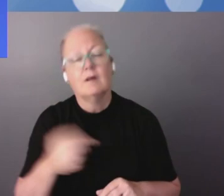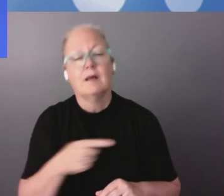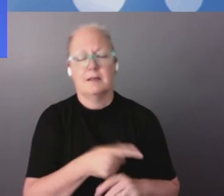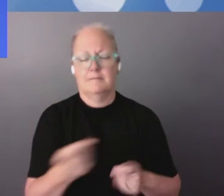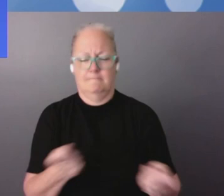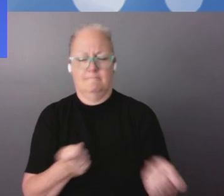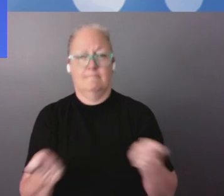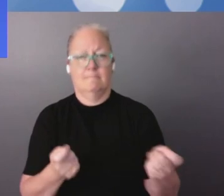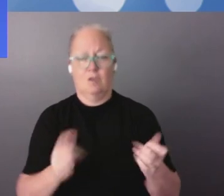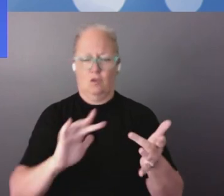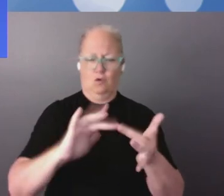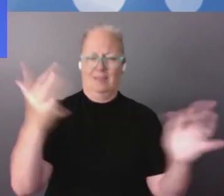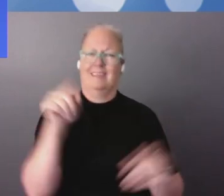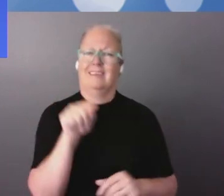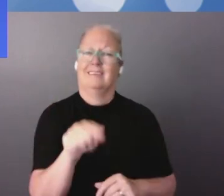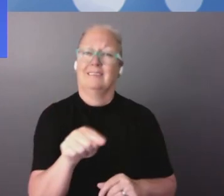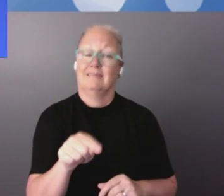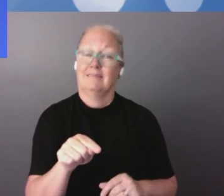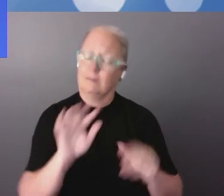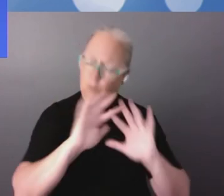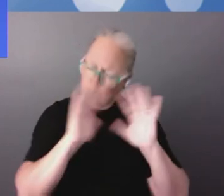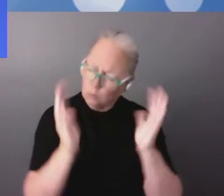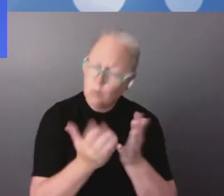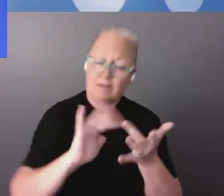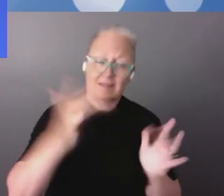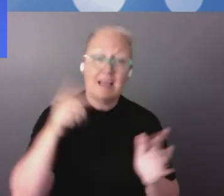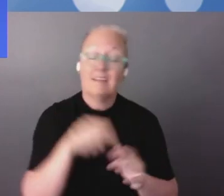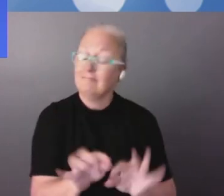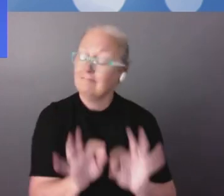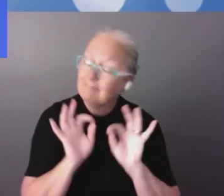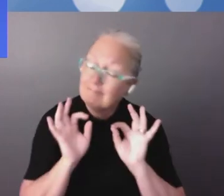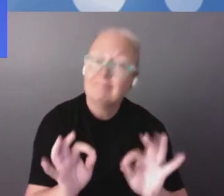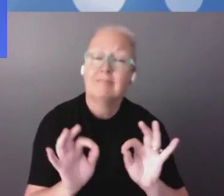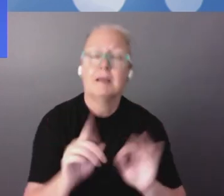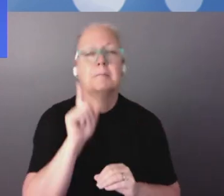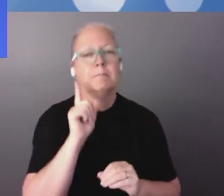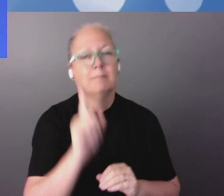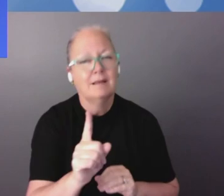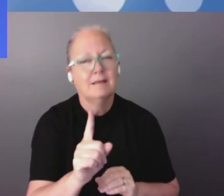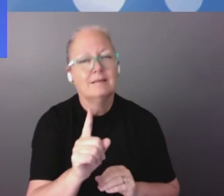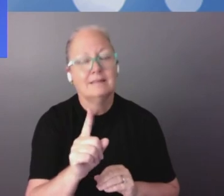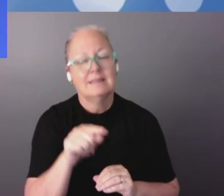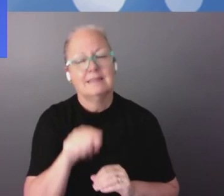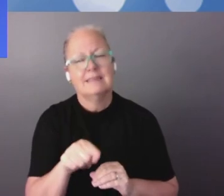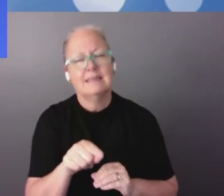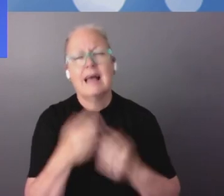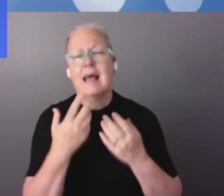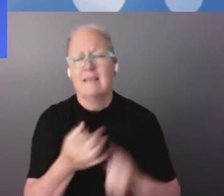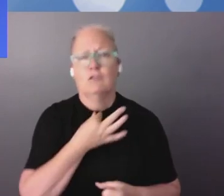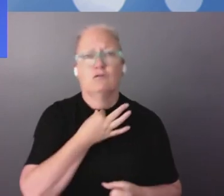which is a wonderful tool, but one that carries a lot of risks and threats as